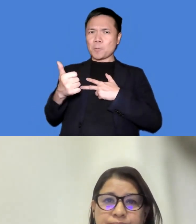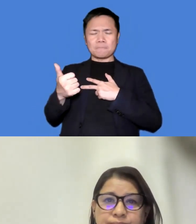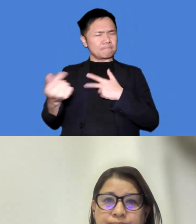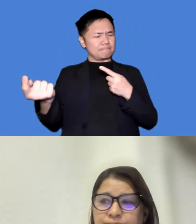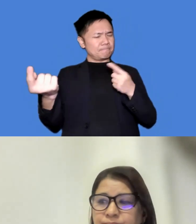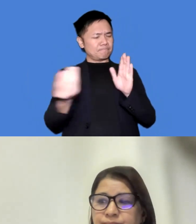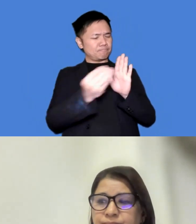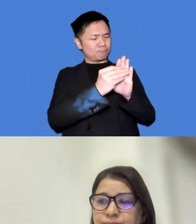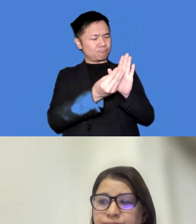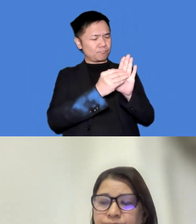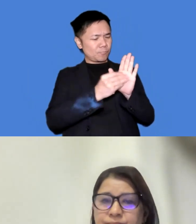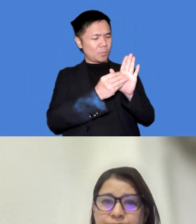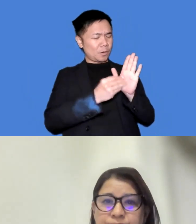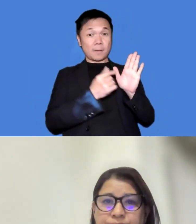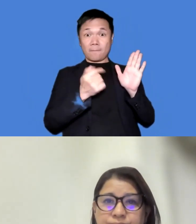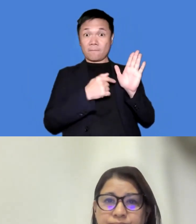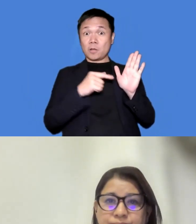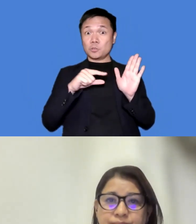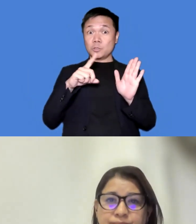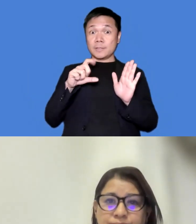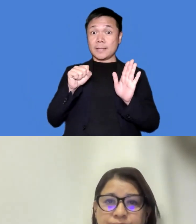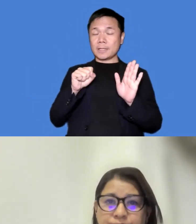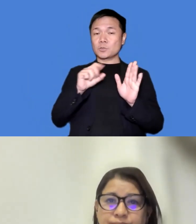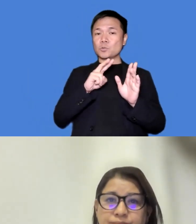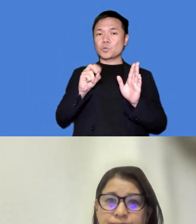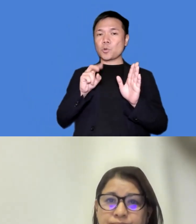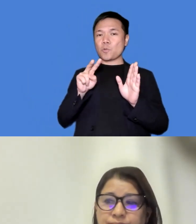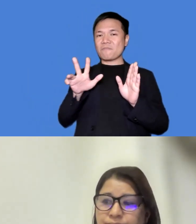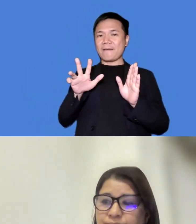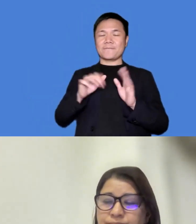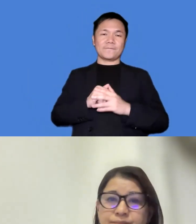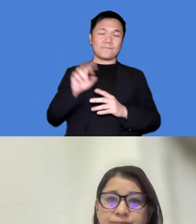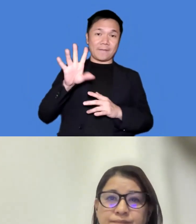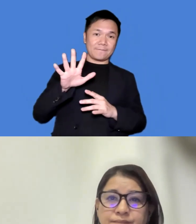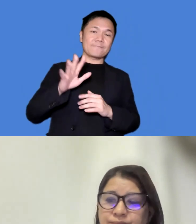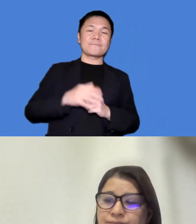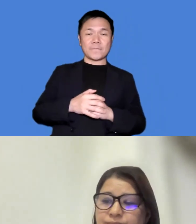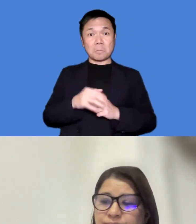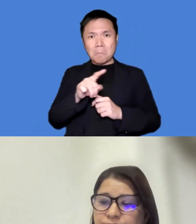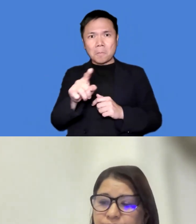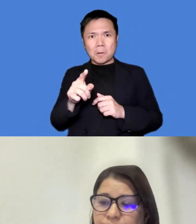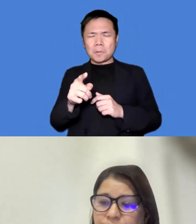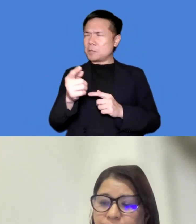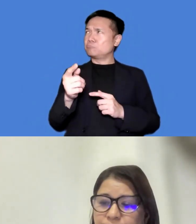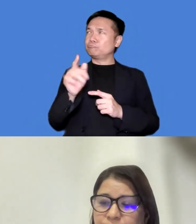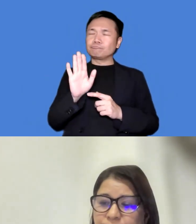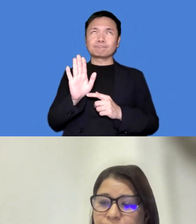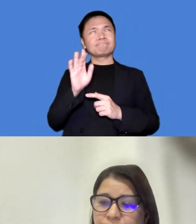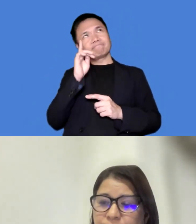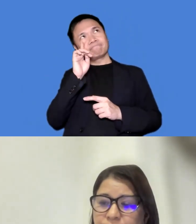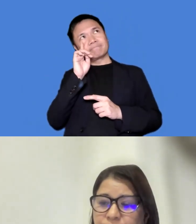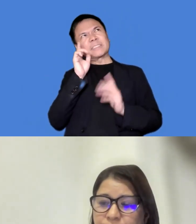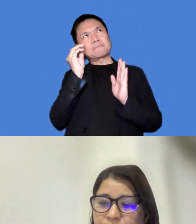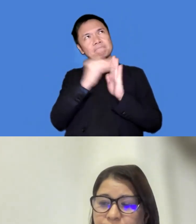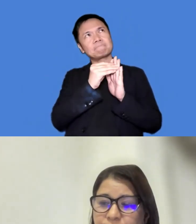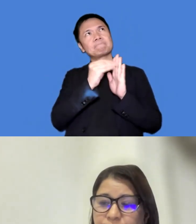Global Disability Summit in 2025? A lot of you have raised very pertinent areas that need